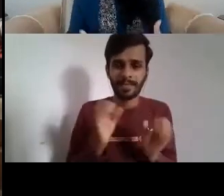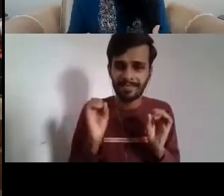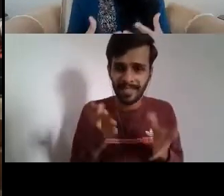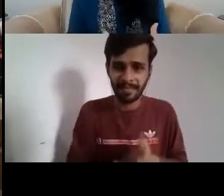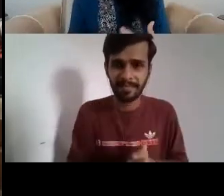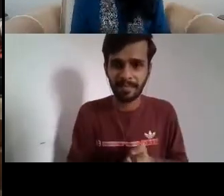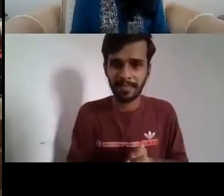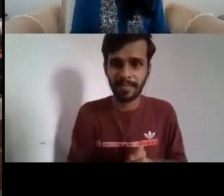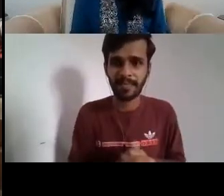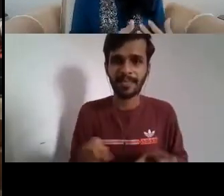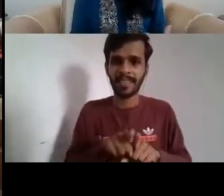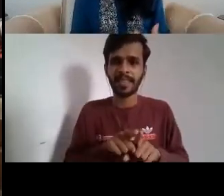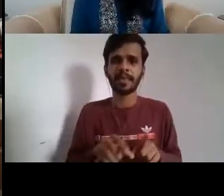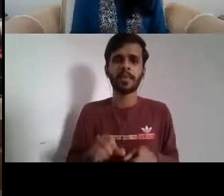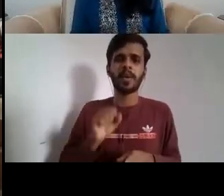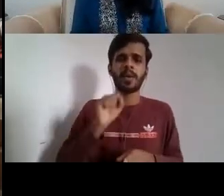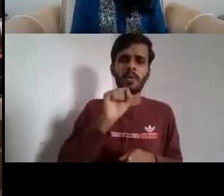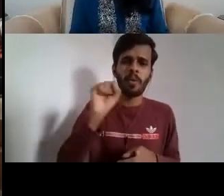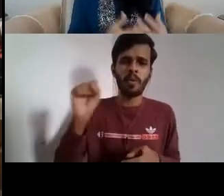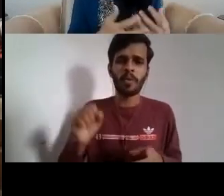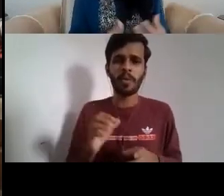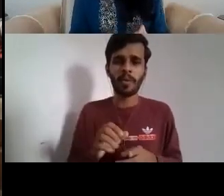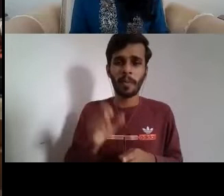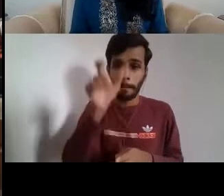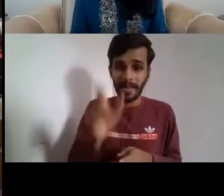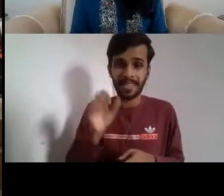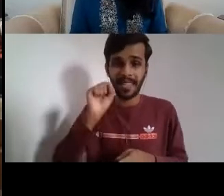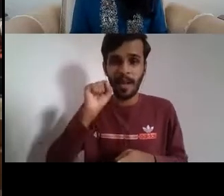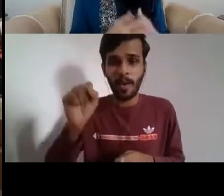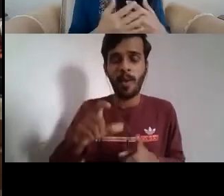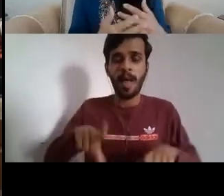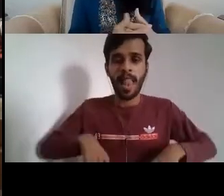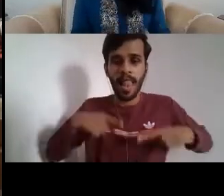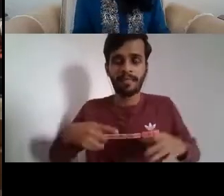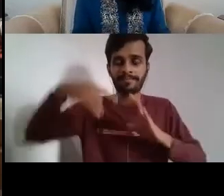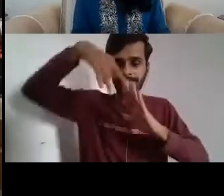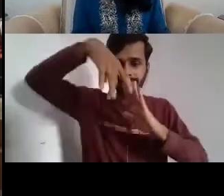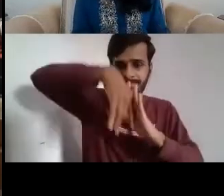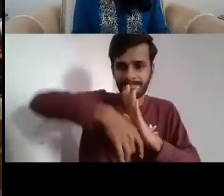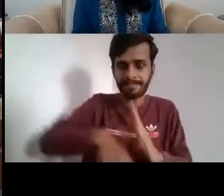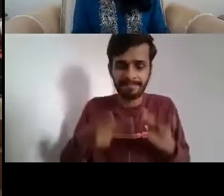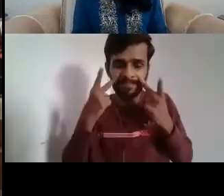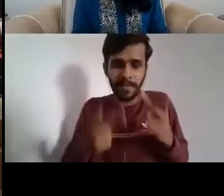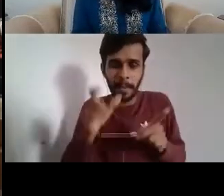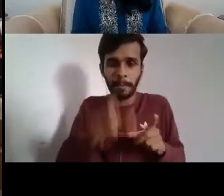was like diving deep into the artist's life and understanding the work from their perspective.